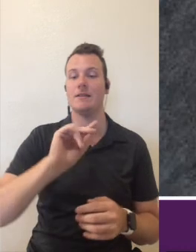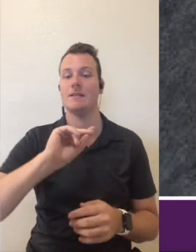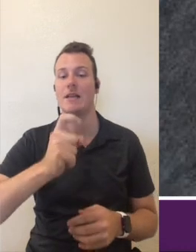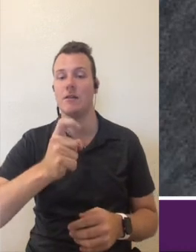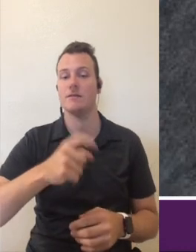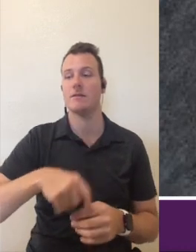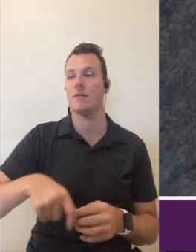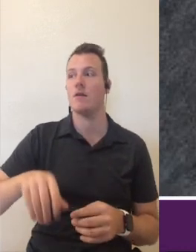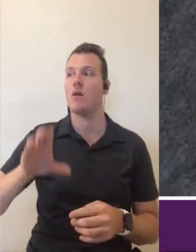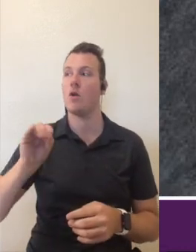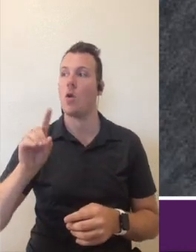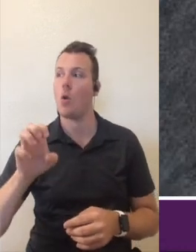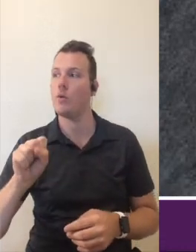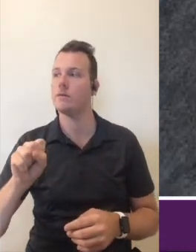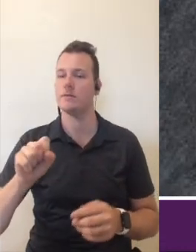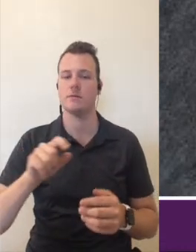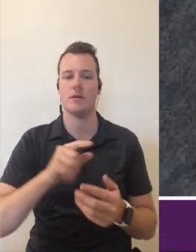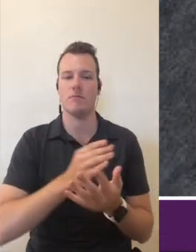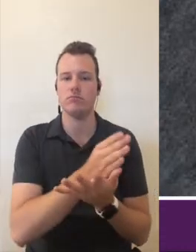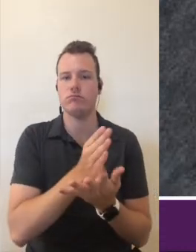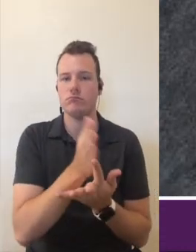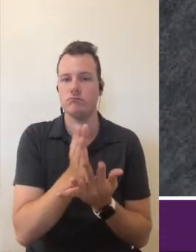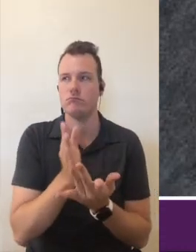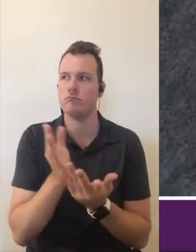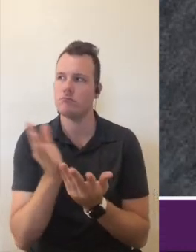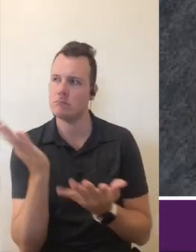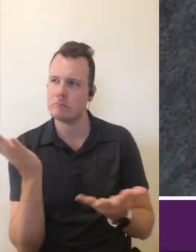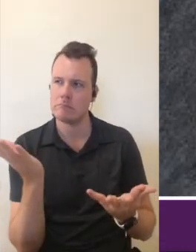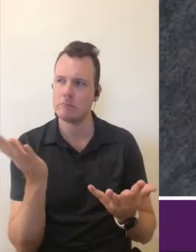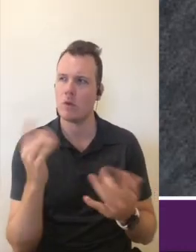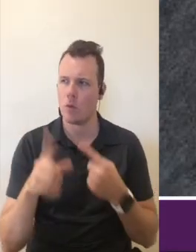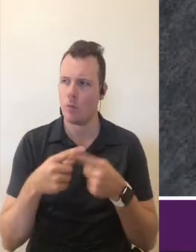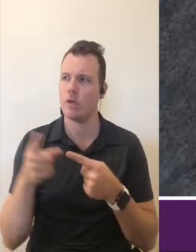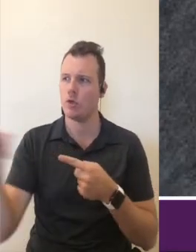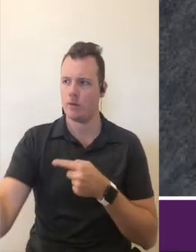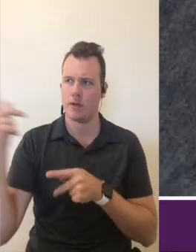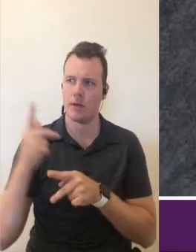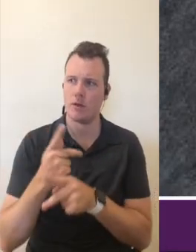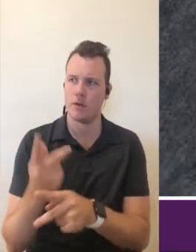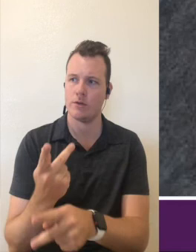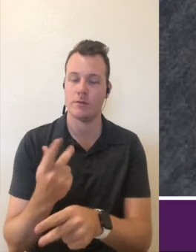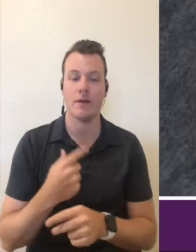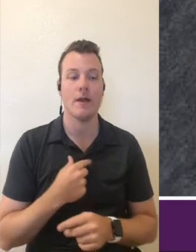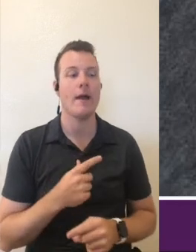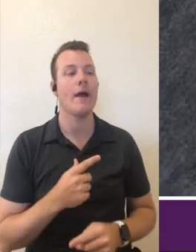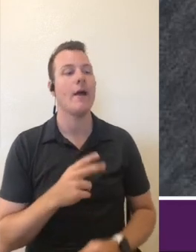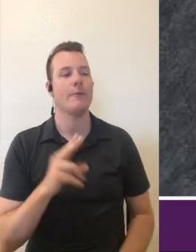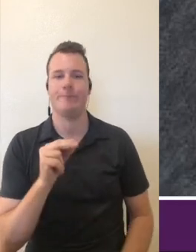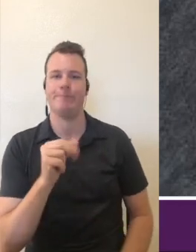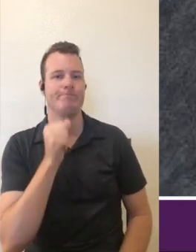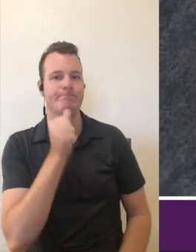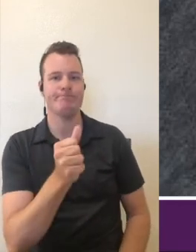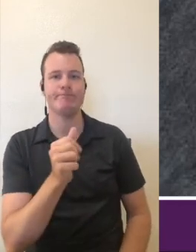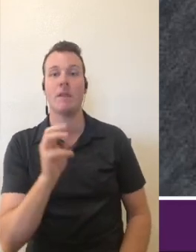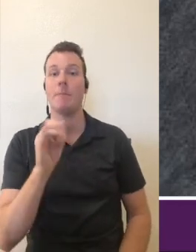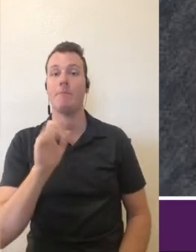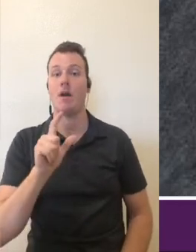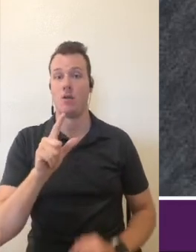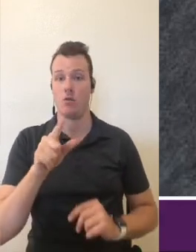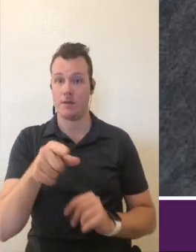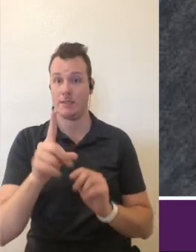they be broken out by fitting, by diagnostic, or are they broken out by codes eventually when you're doing these